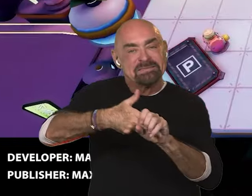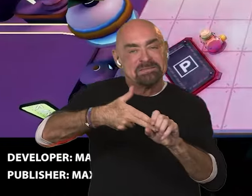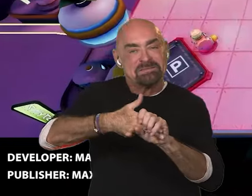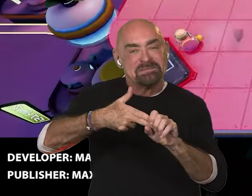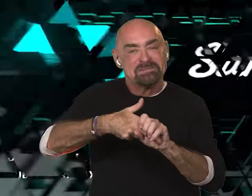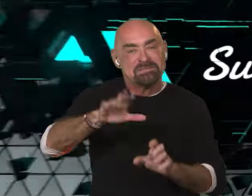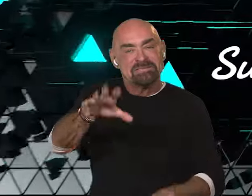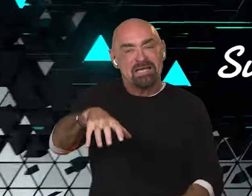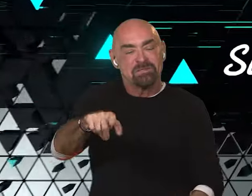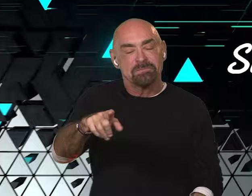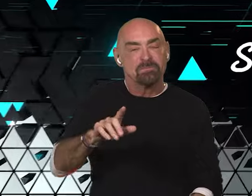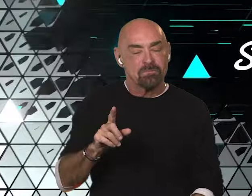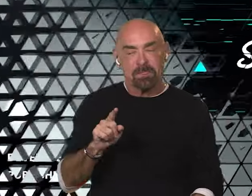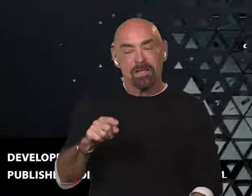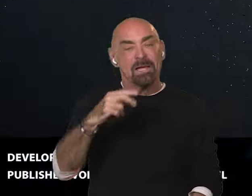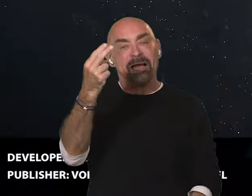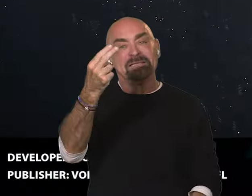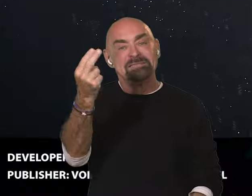station.